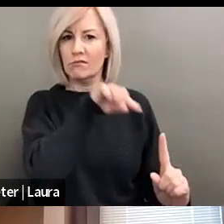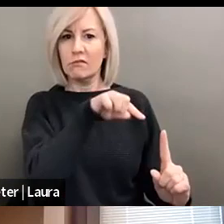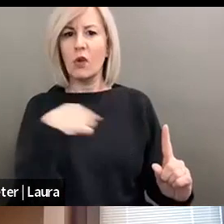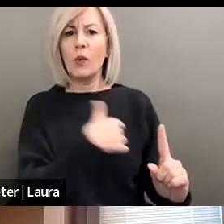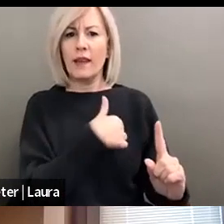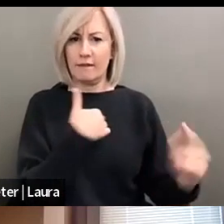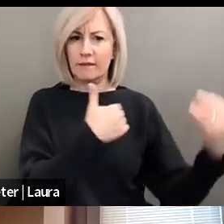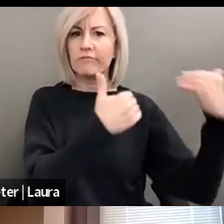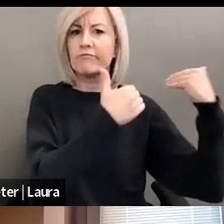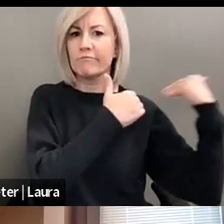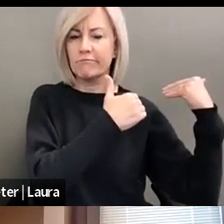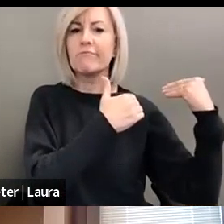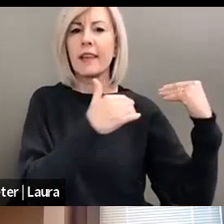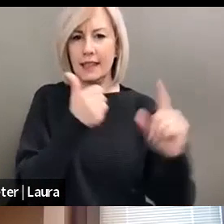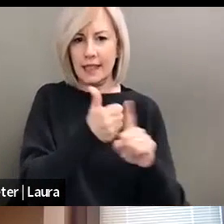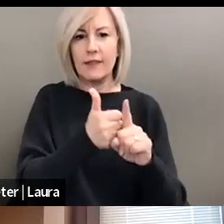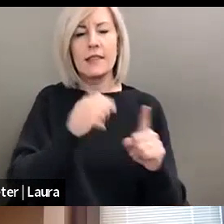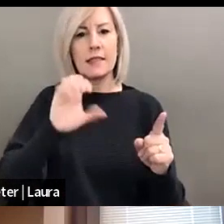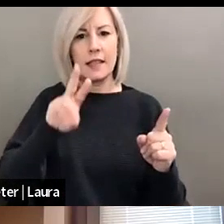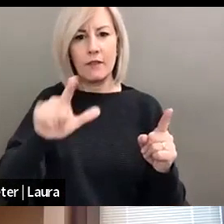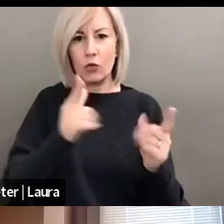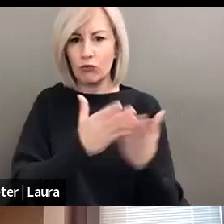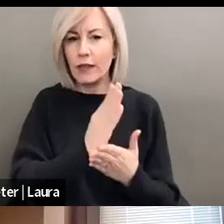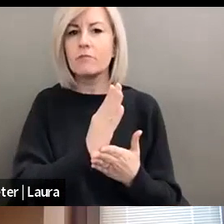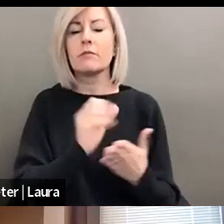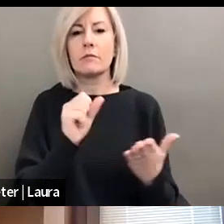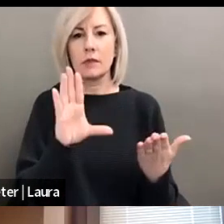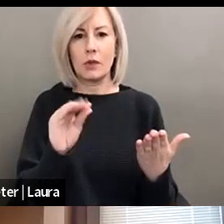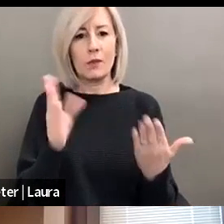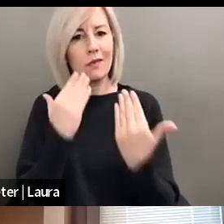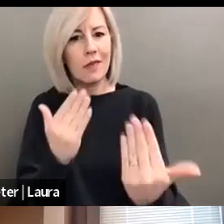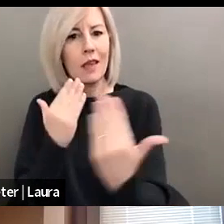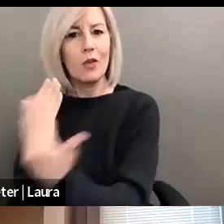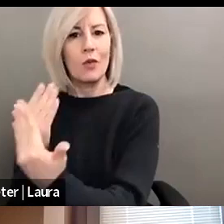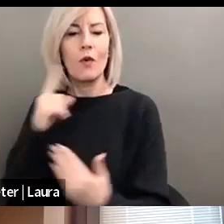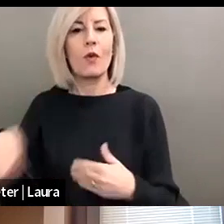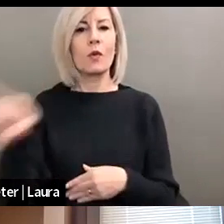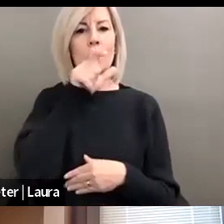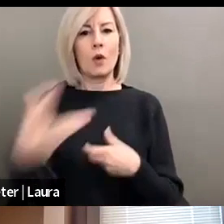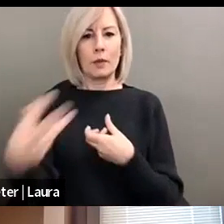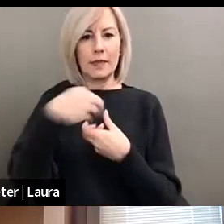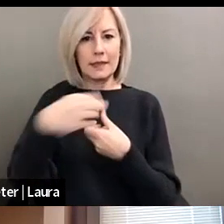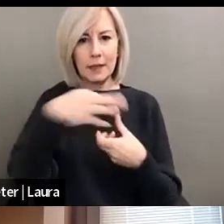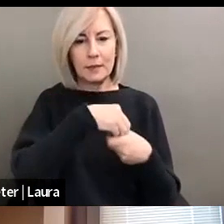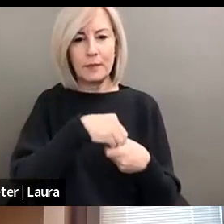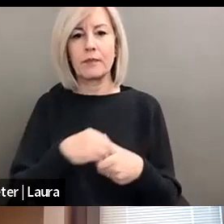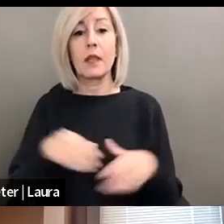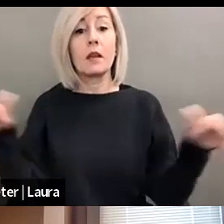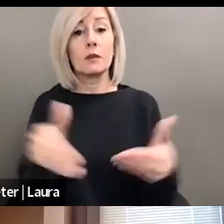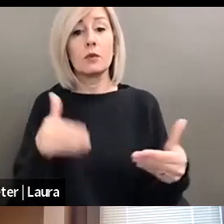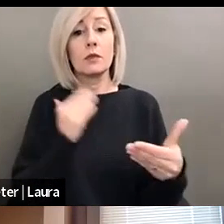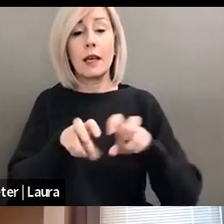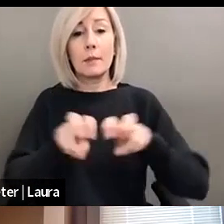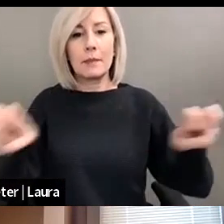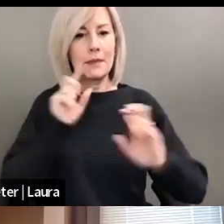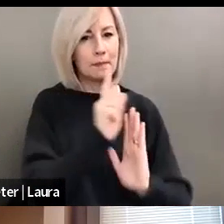vote is a civil right. So again, thank you for those who are participating in this audience. I will introduce our panelists in a